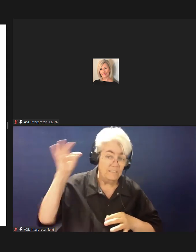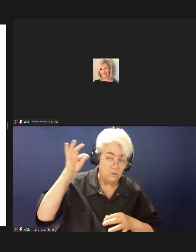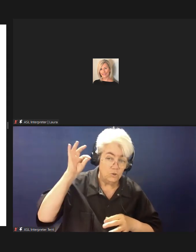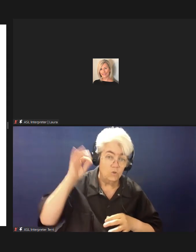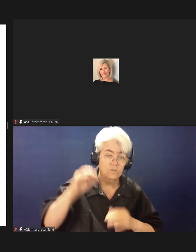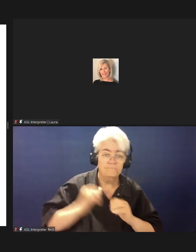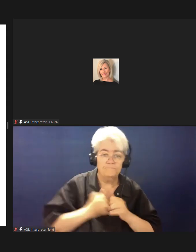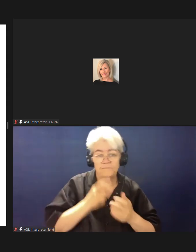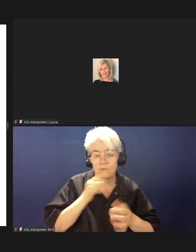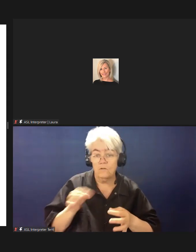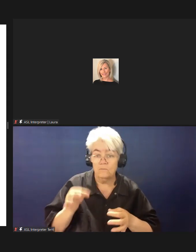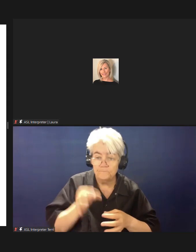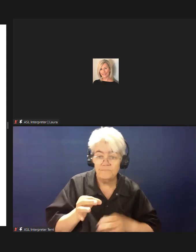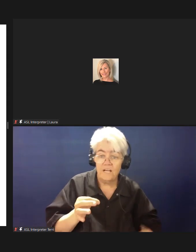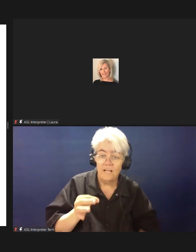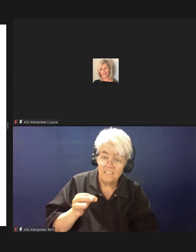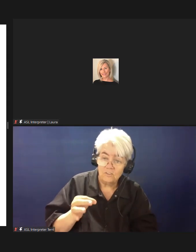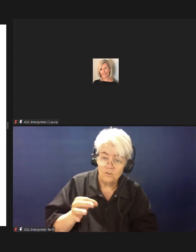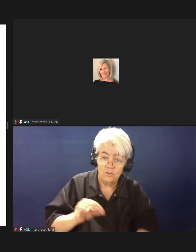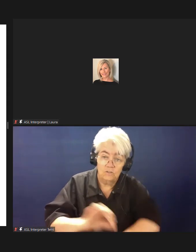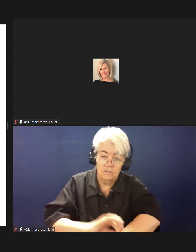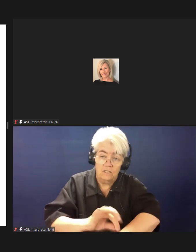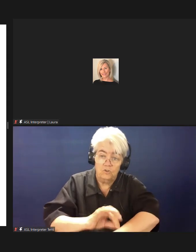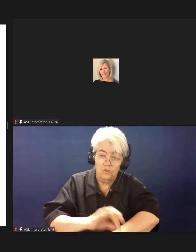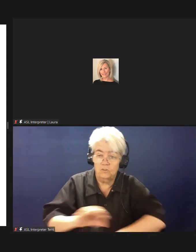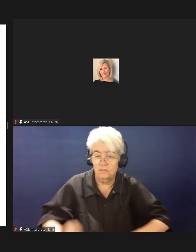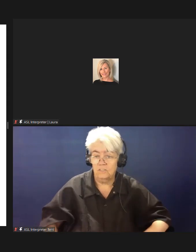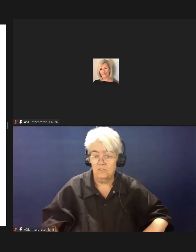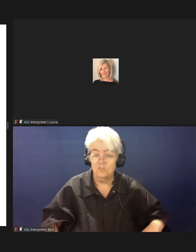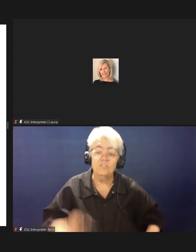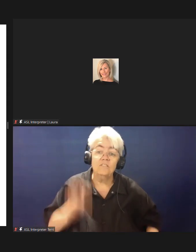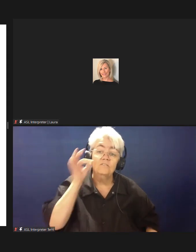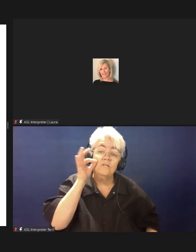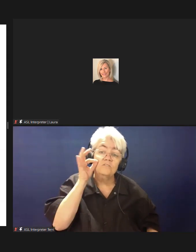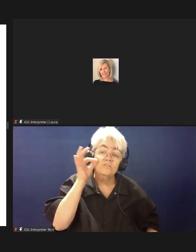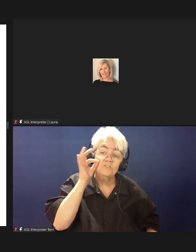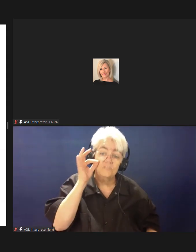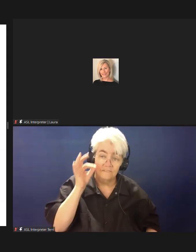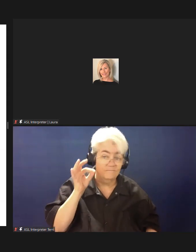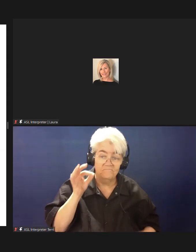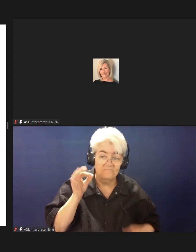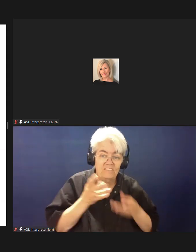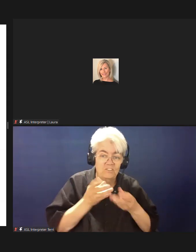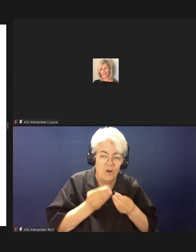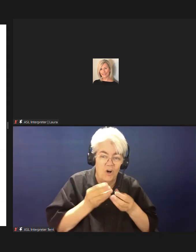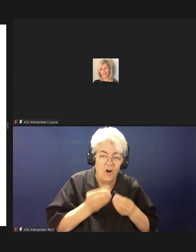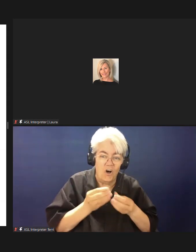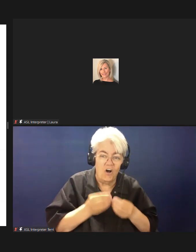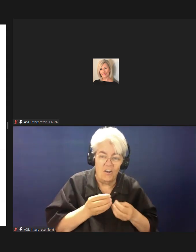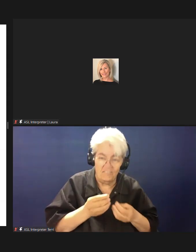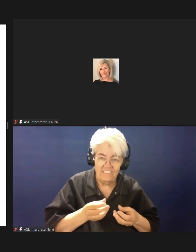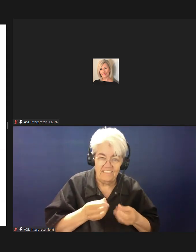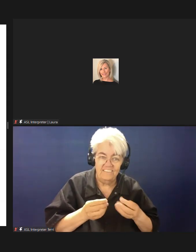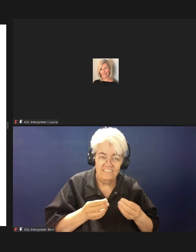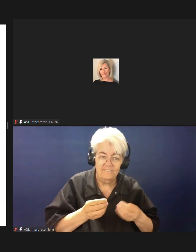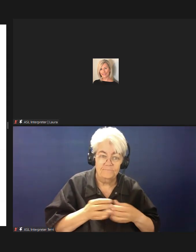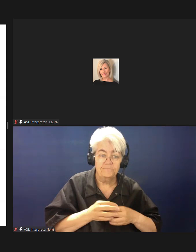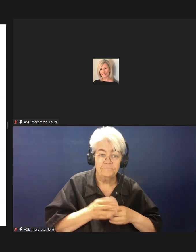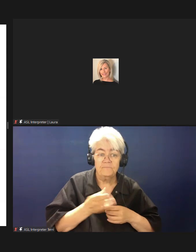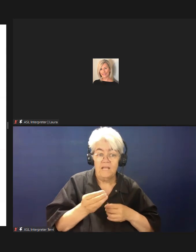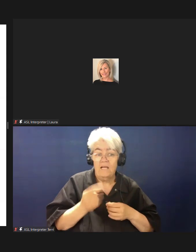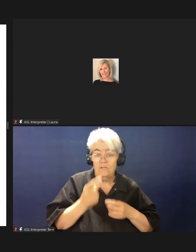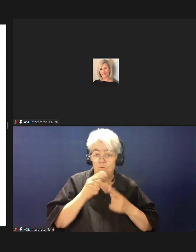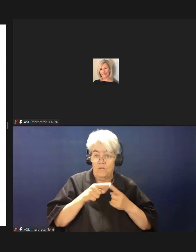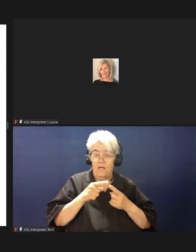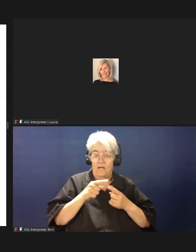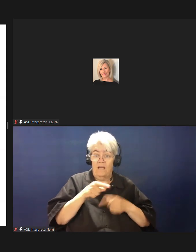by touching their leg or their arm or their hand or their cheek with it, pointing out how soft it is. You may even also have the